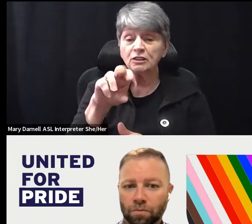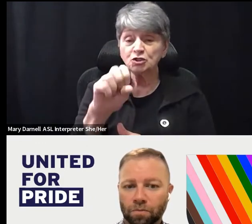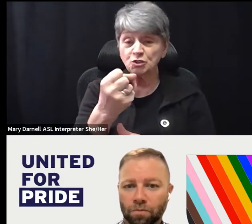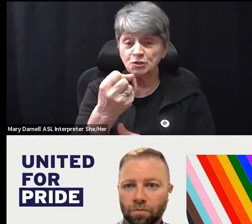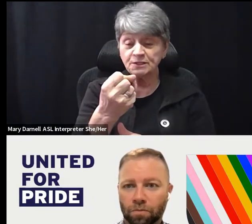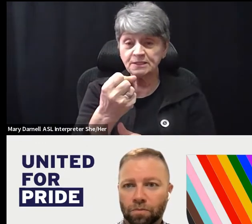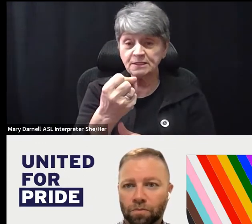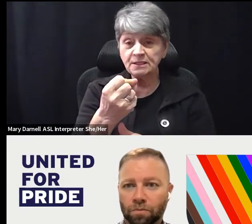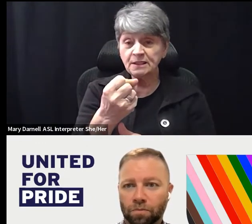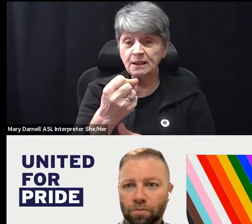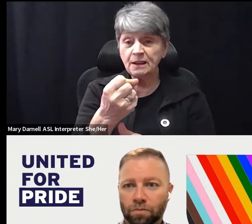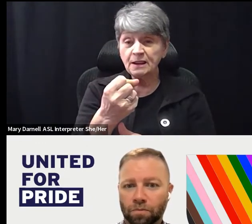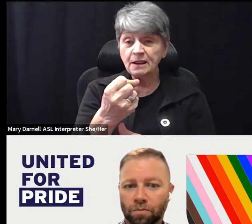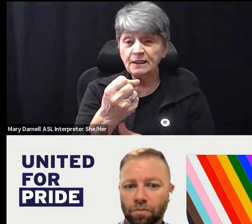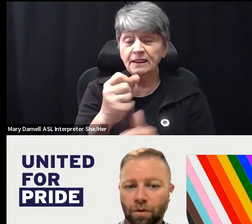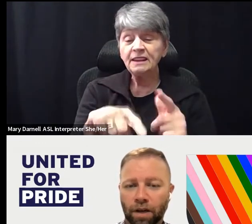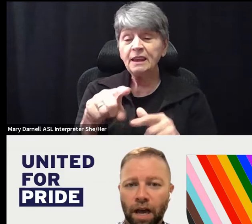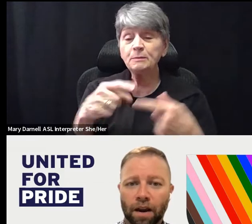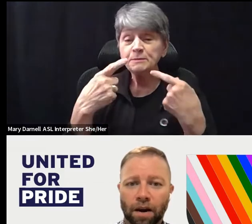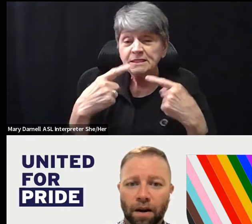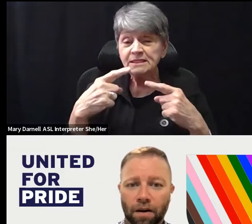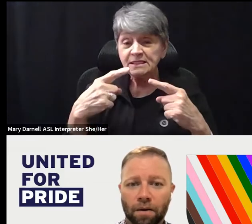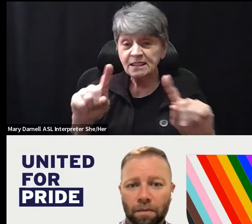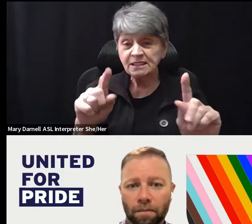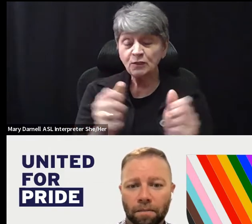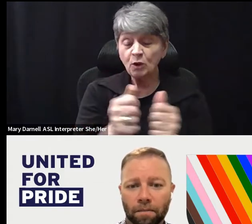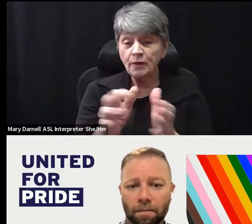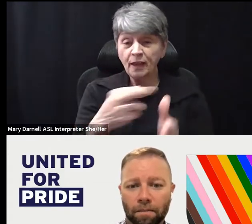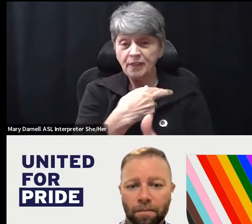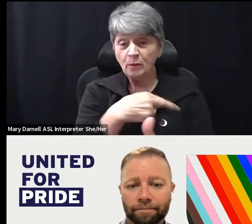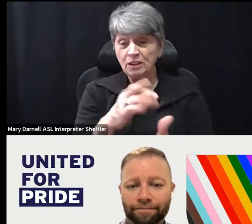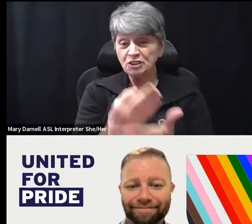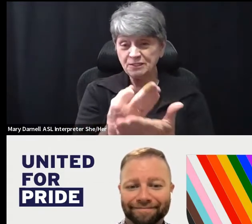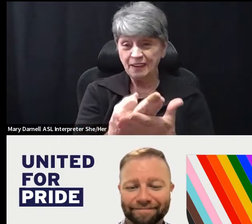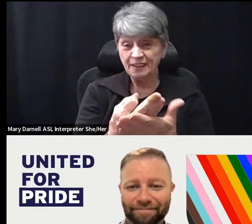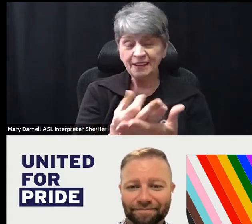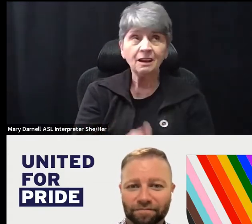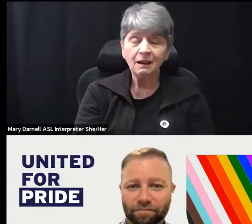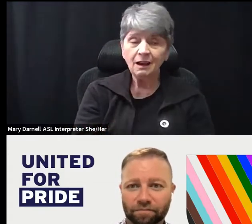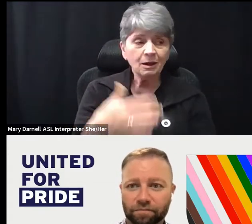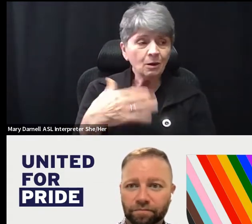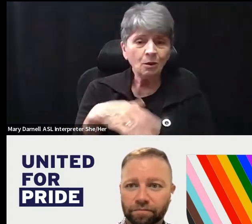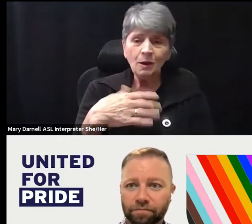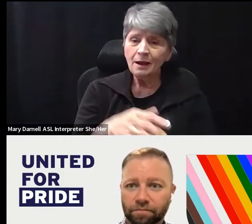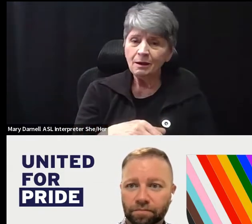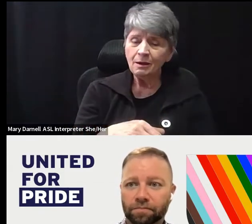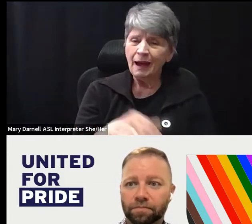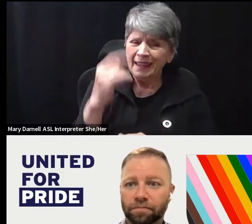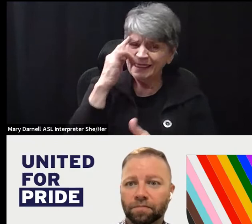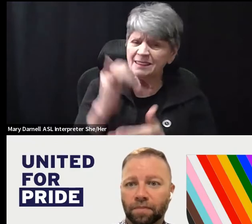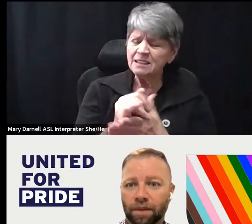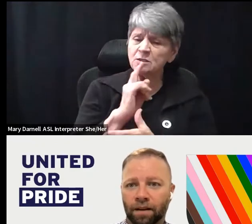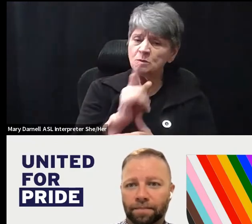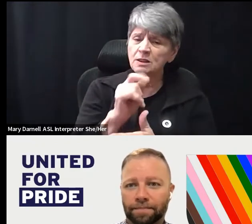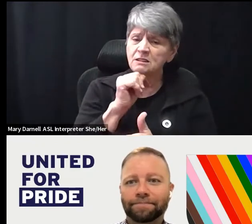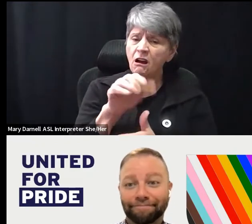school participation. Well, and now just to add to that, now I think it's literally unconstitutional post Carson to